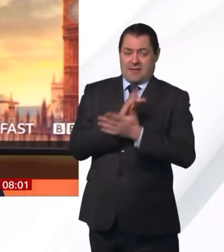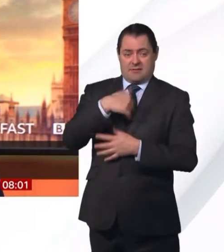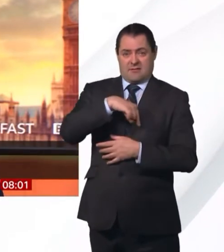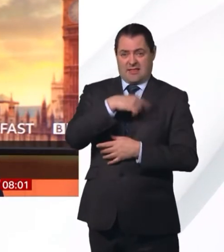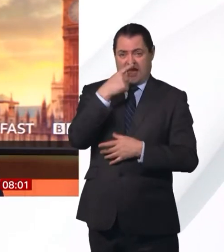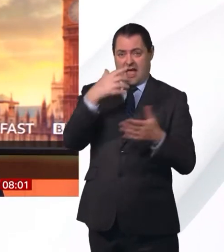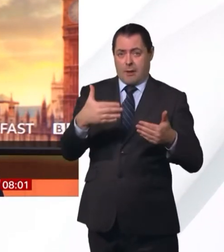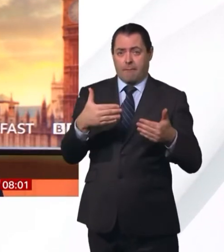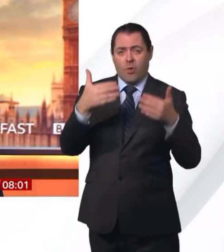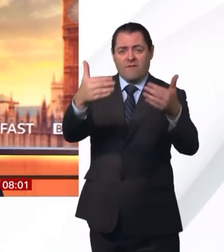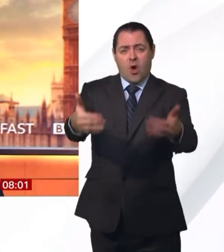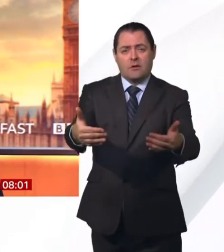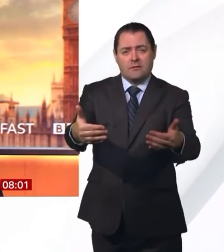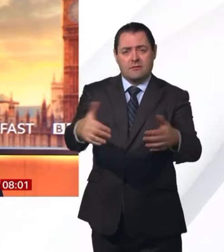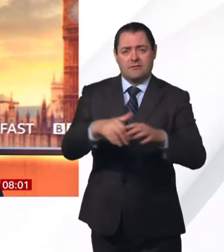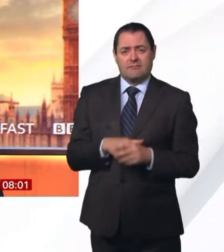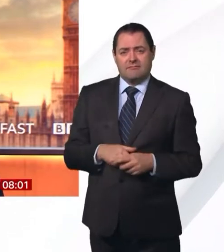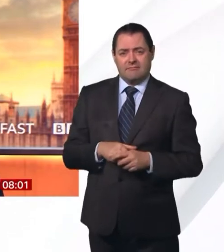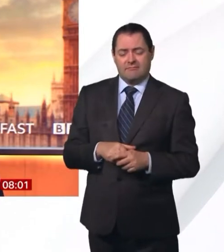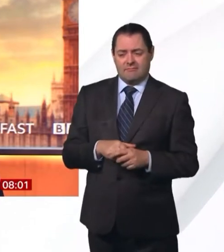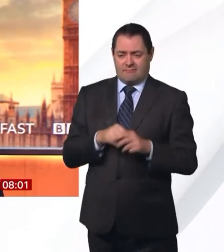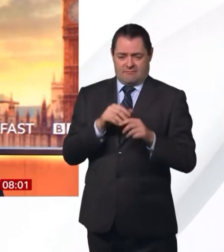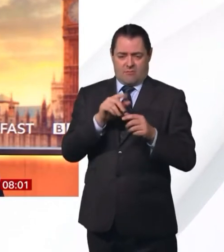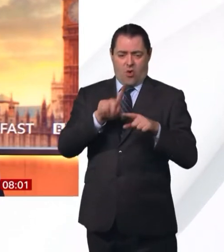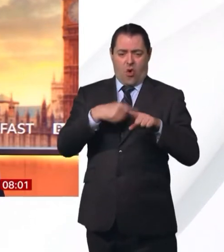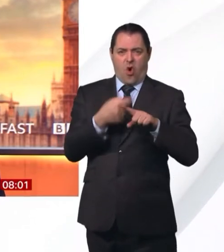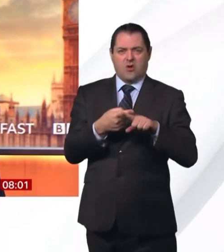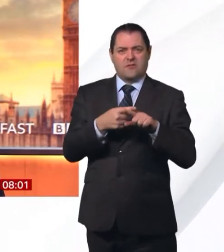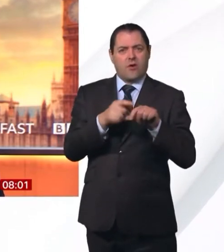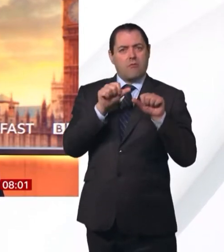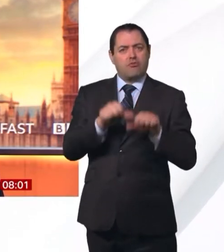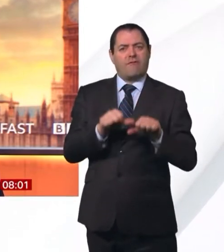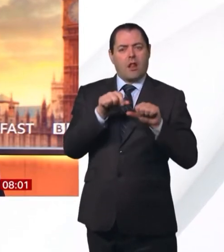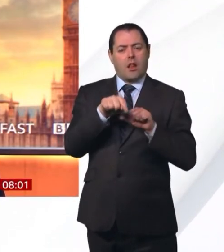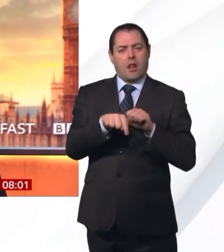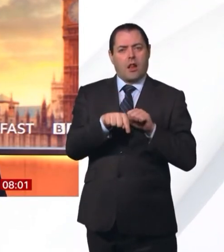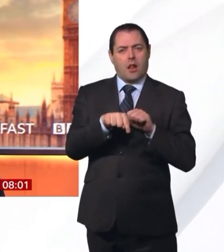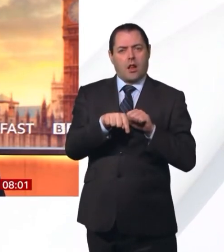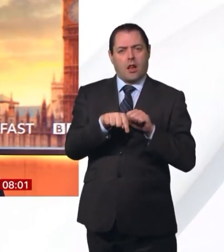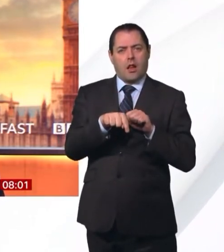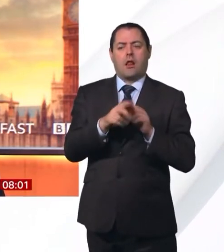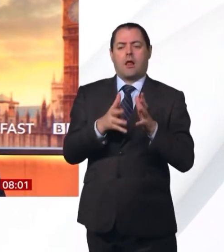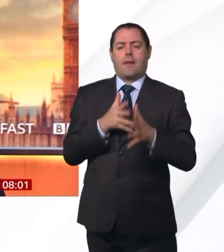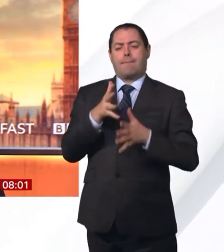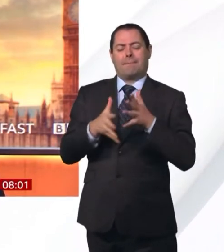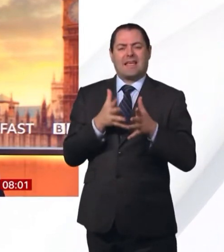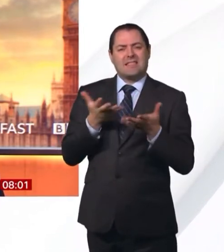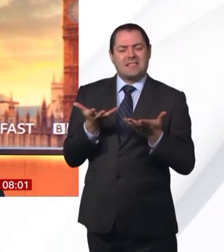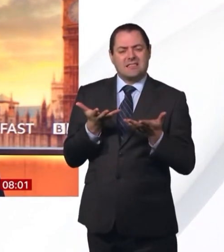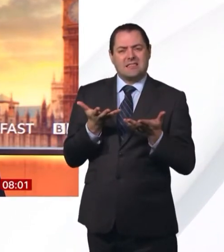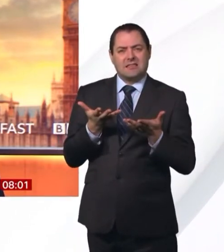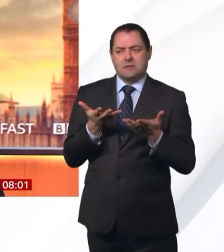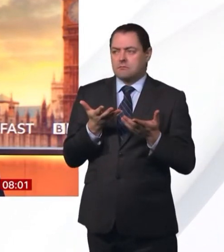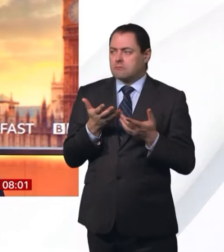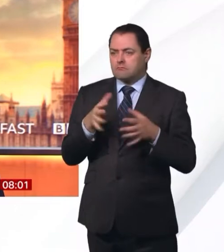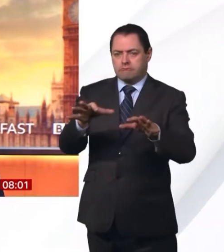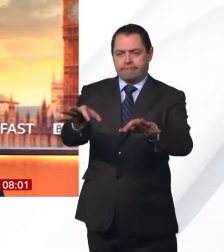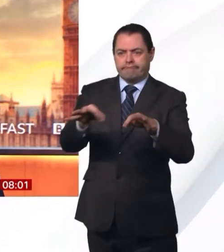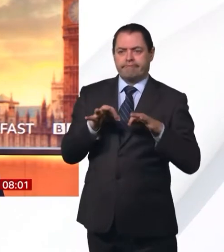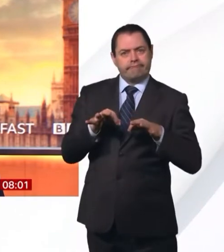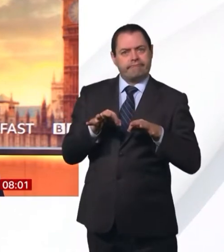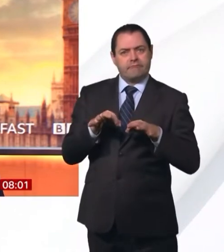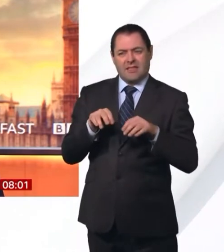the approval of the Oxford-AstraZeneca vaccine, it brings forward the date at which we're